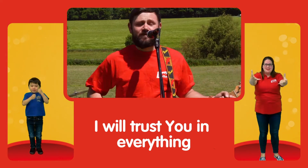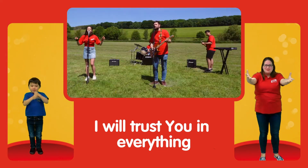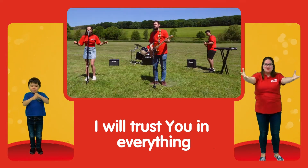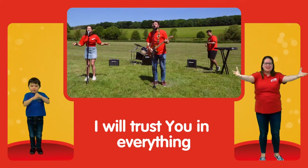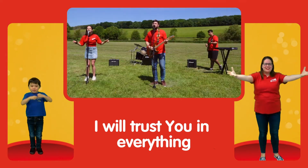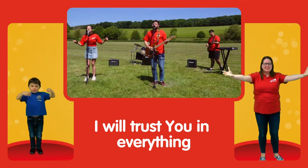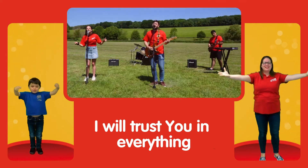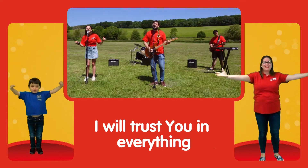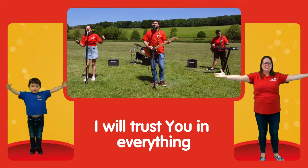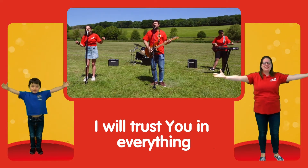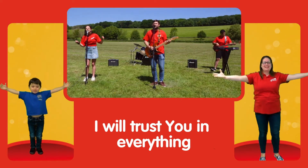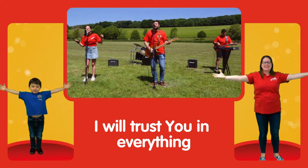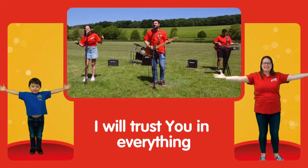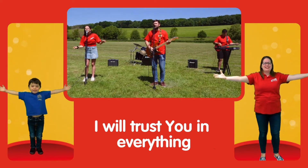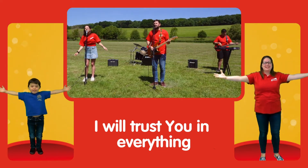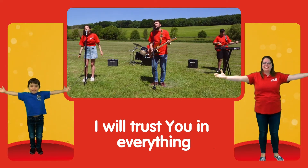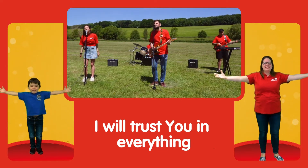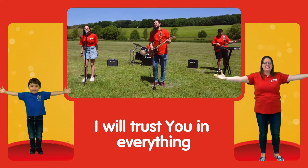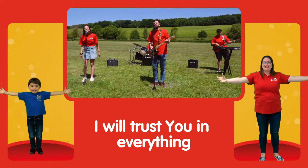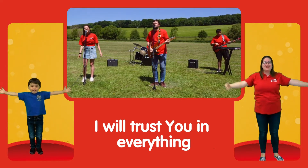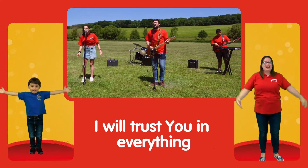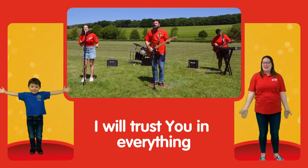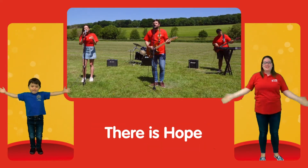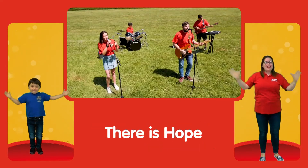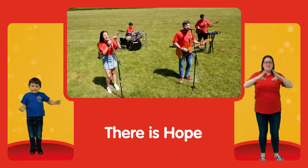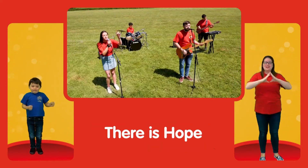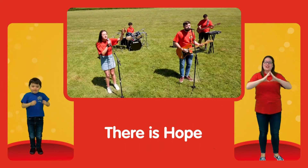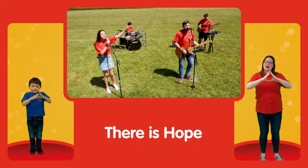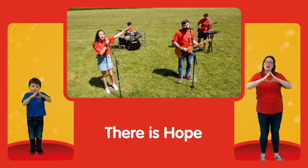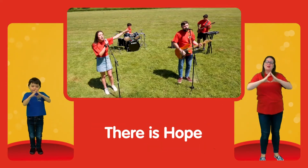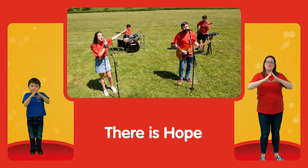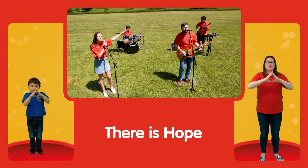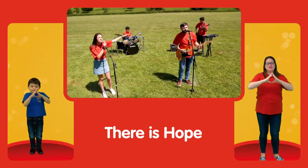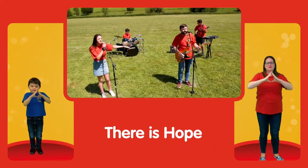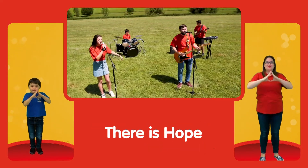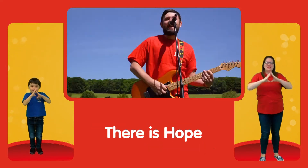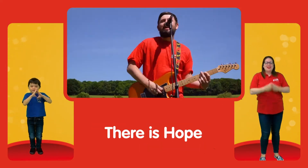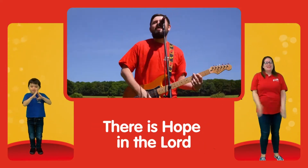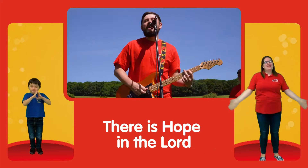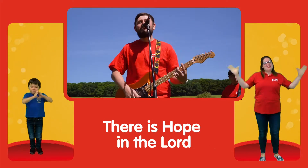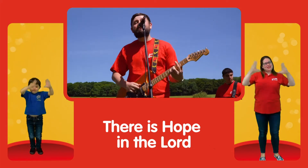in everything. There is hope